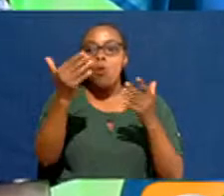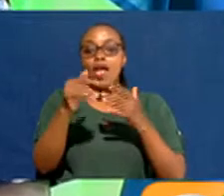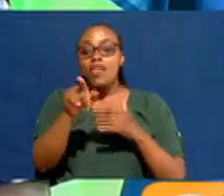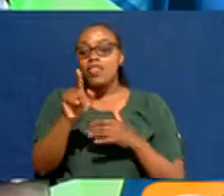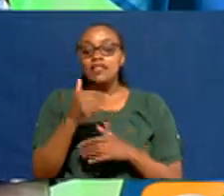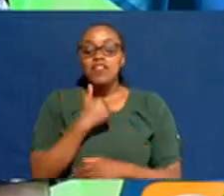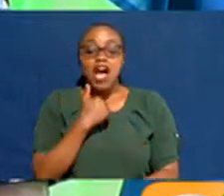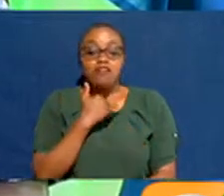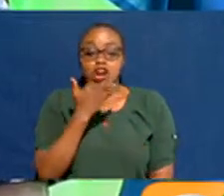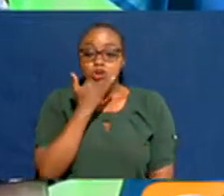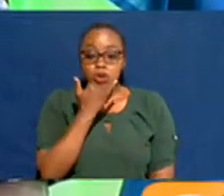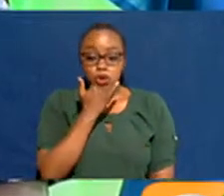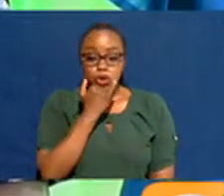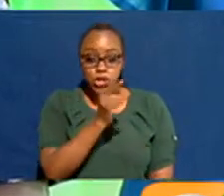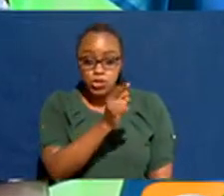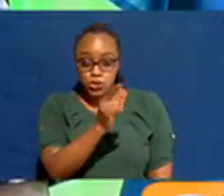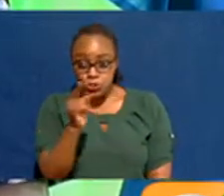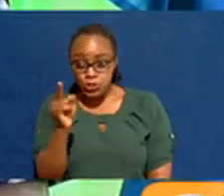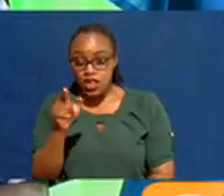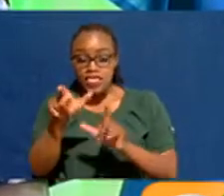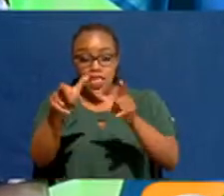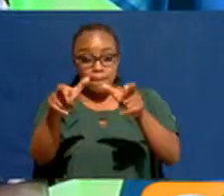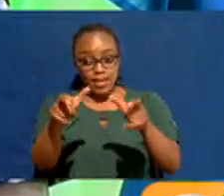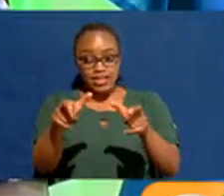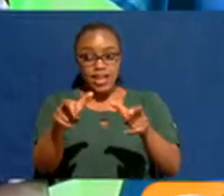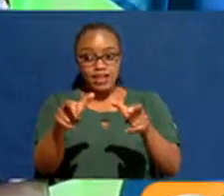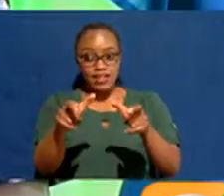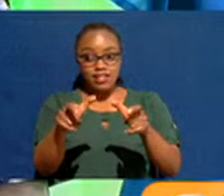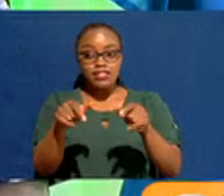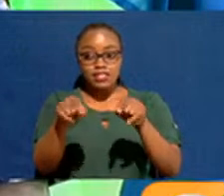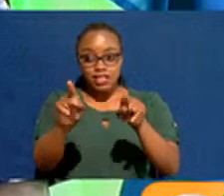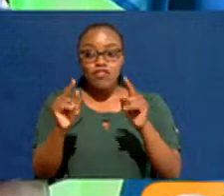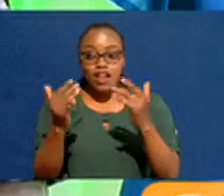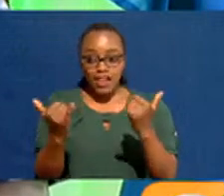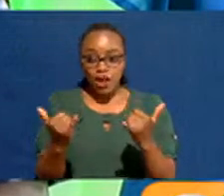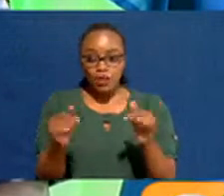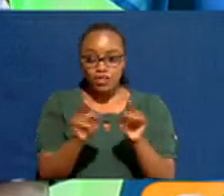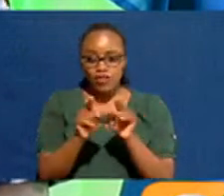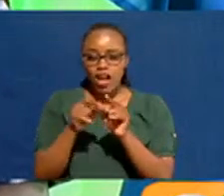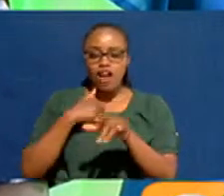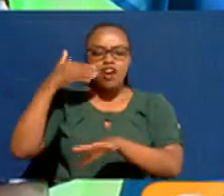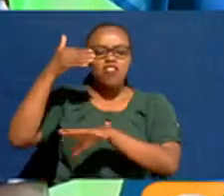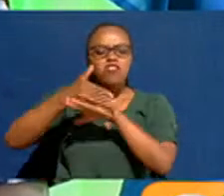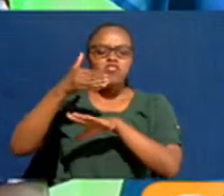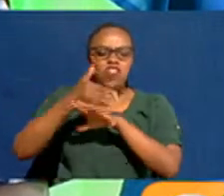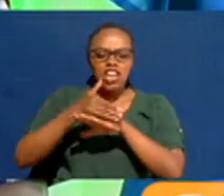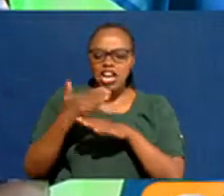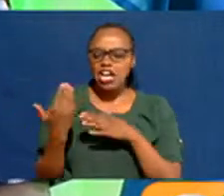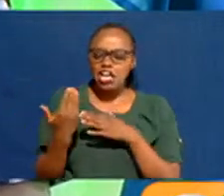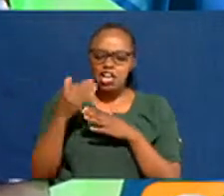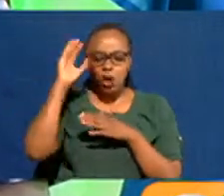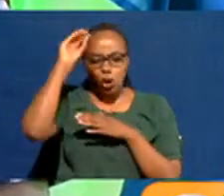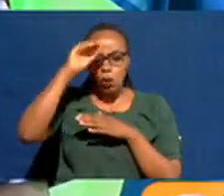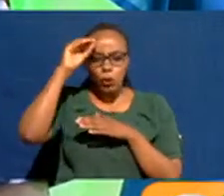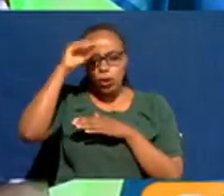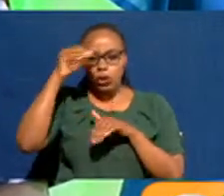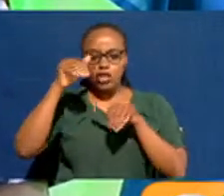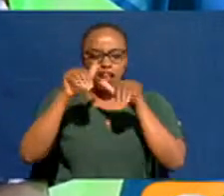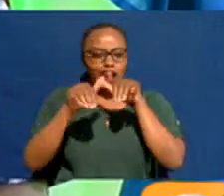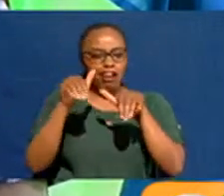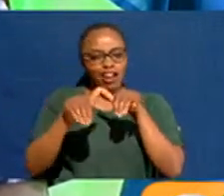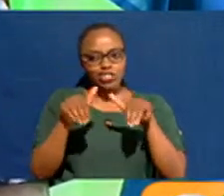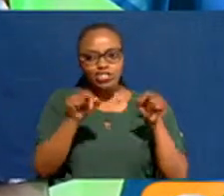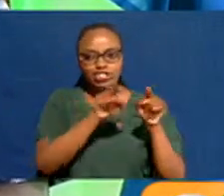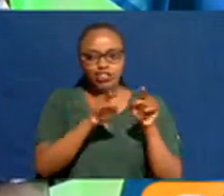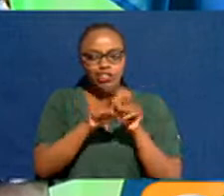wrong. You, the media, carried fake opinion polls. The people of Kenya